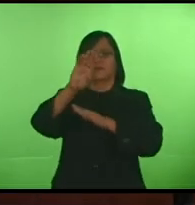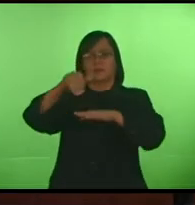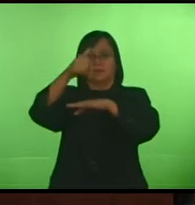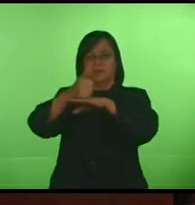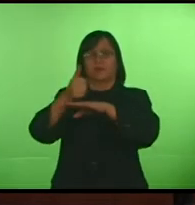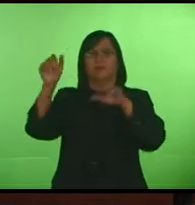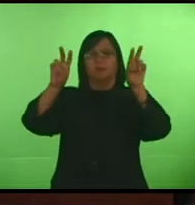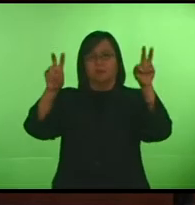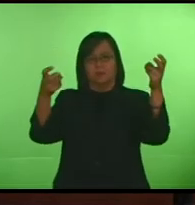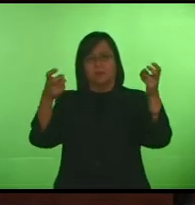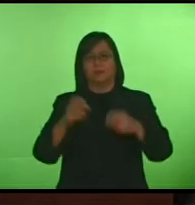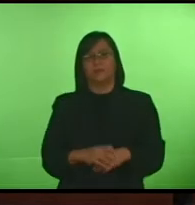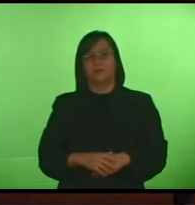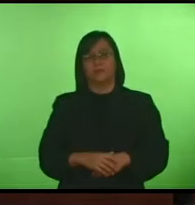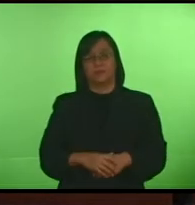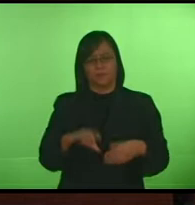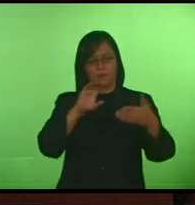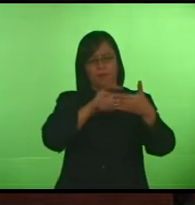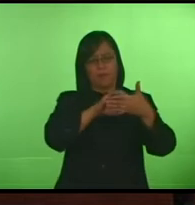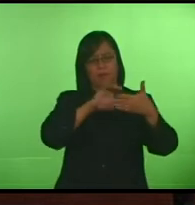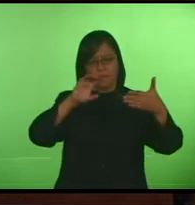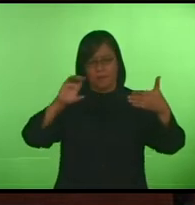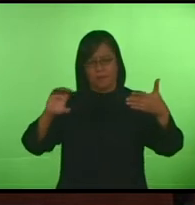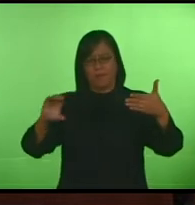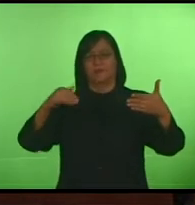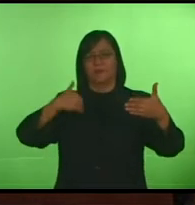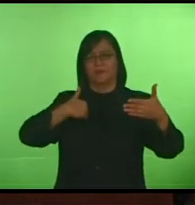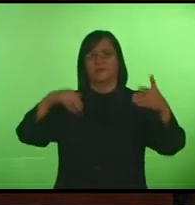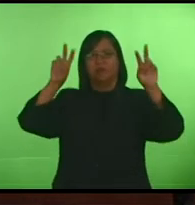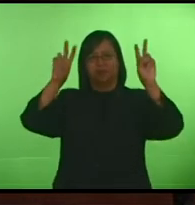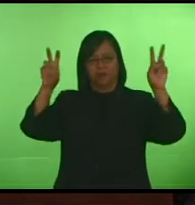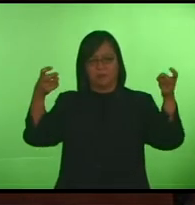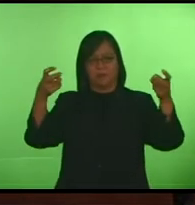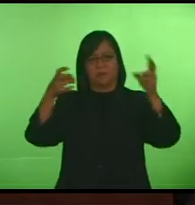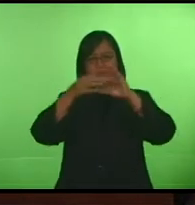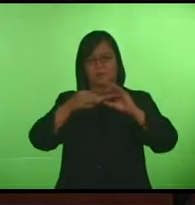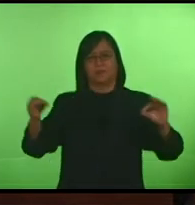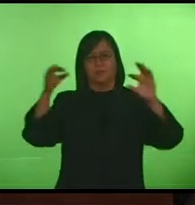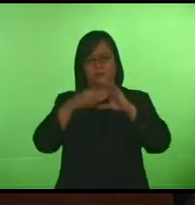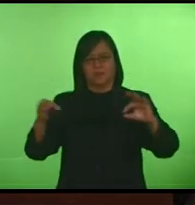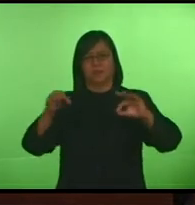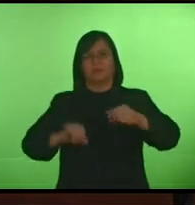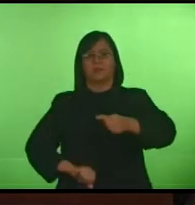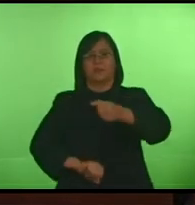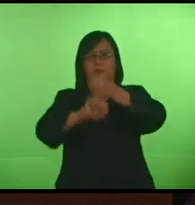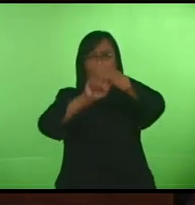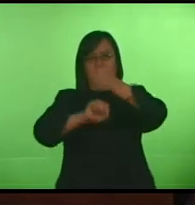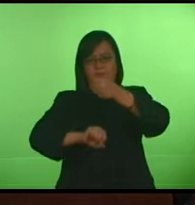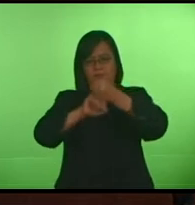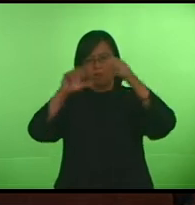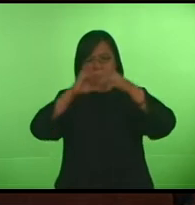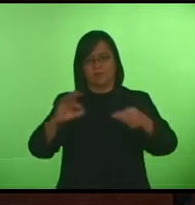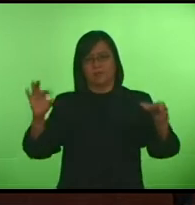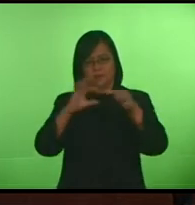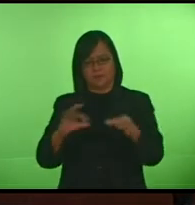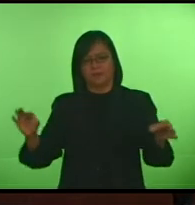A paragraph is also made up of a topic sentence, supporting sentences, or